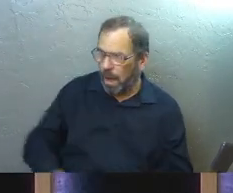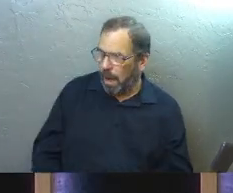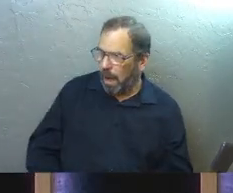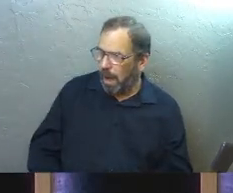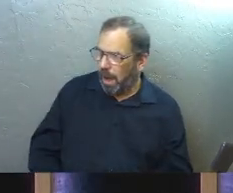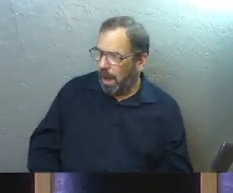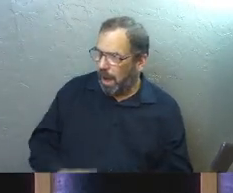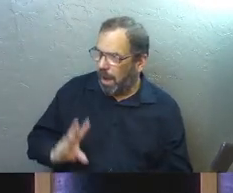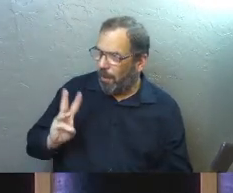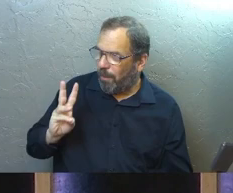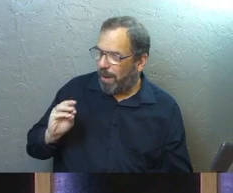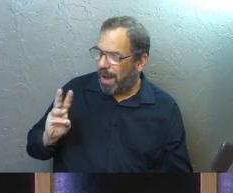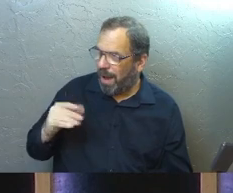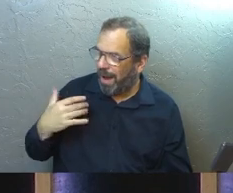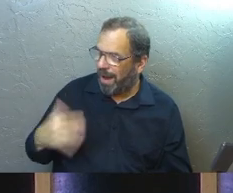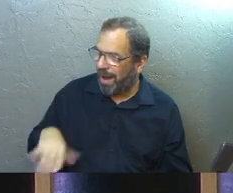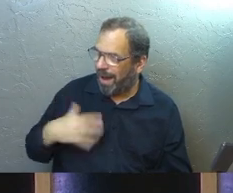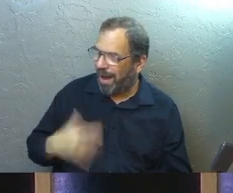was amazing.